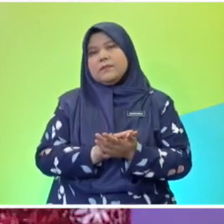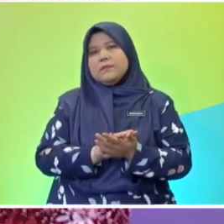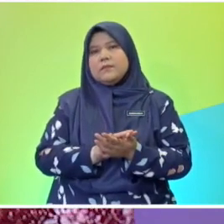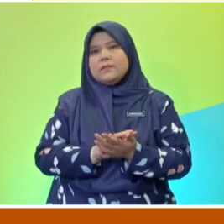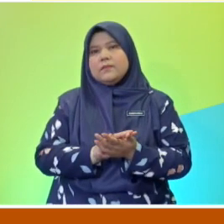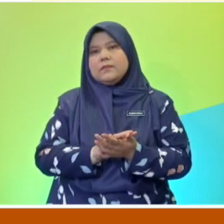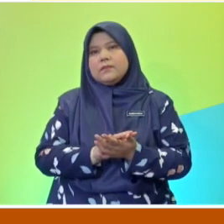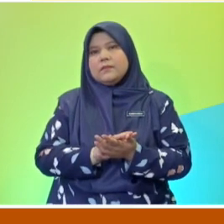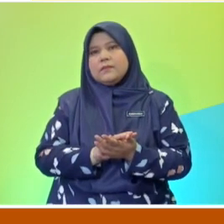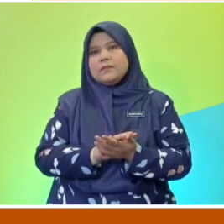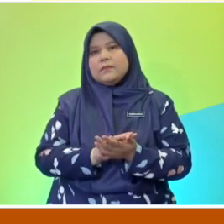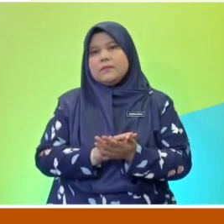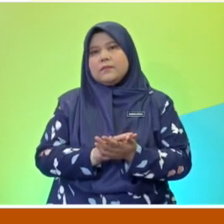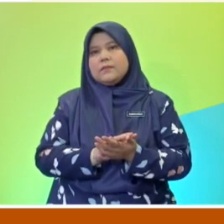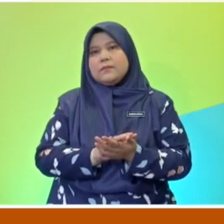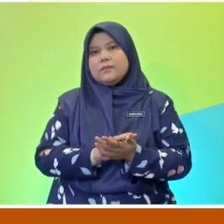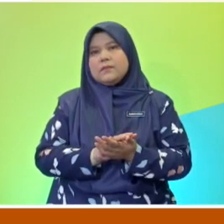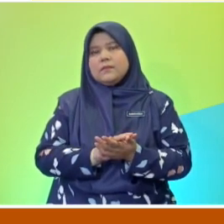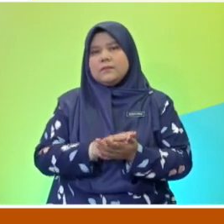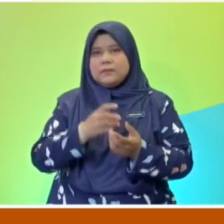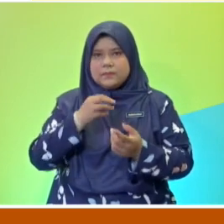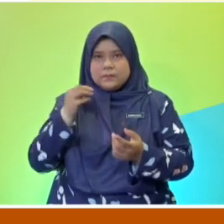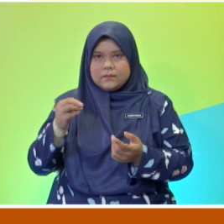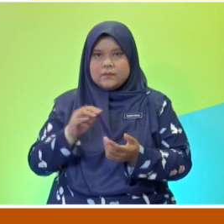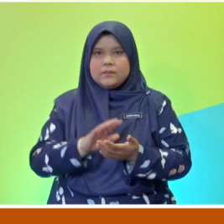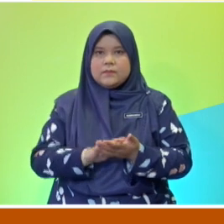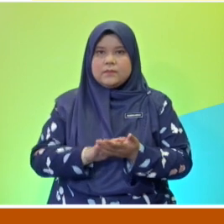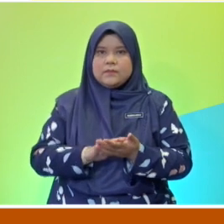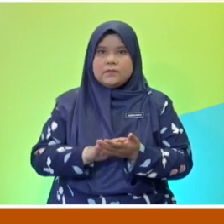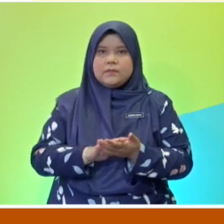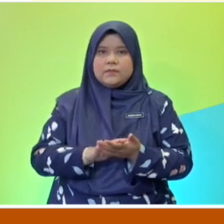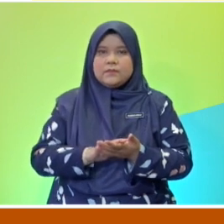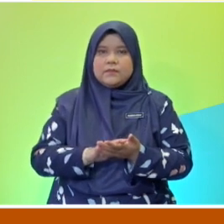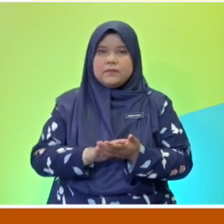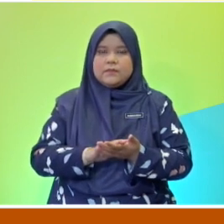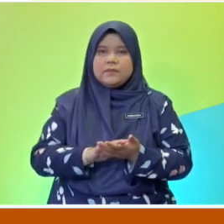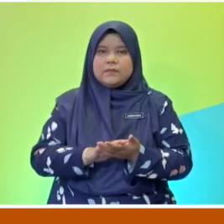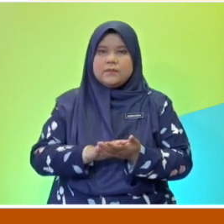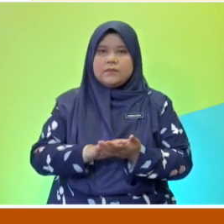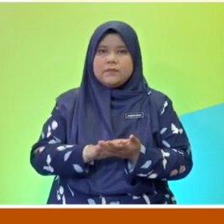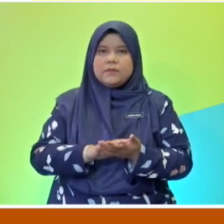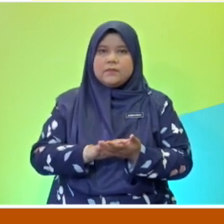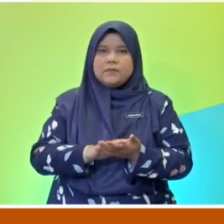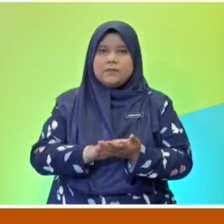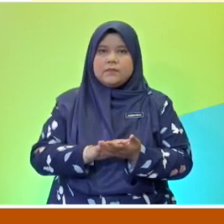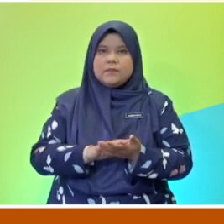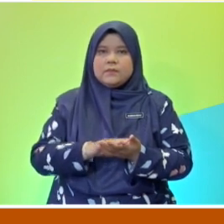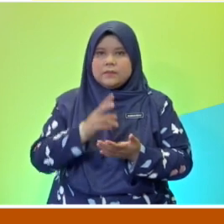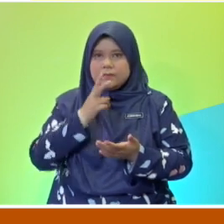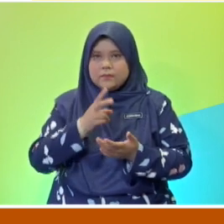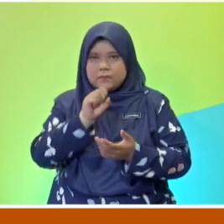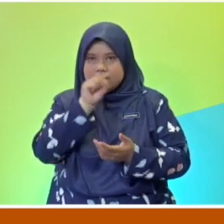this question requires the student to write about 80 words based on the text